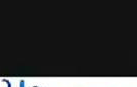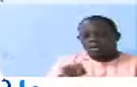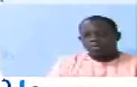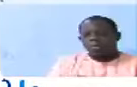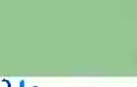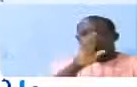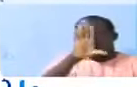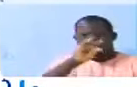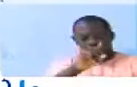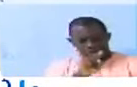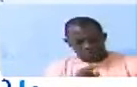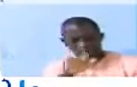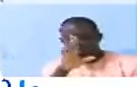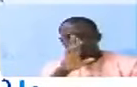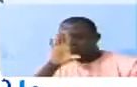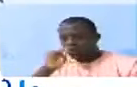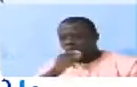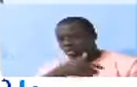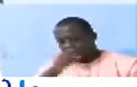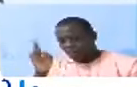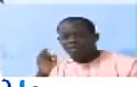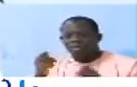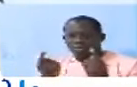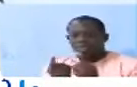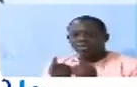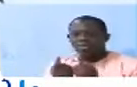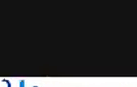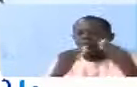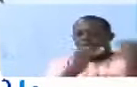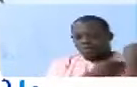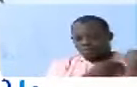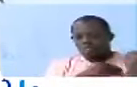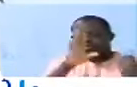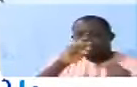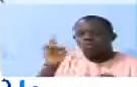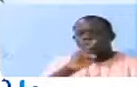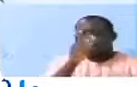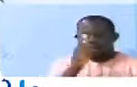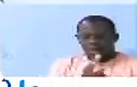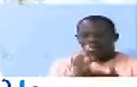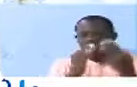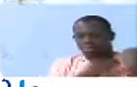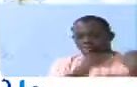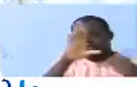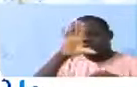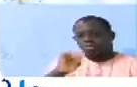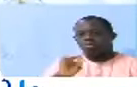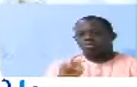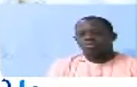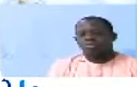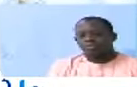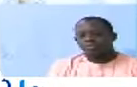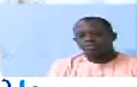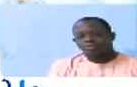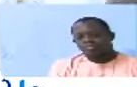what. Yes, it is their responsibility to do what they're supposed to do.